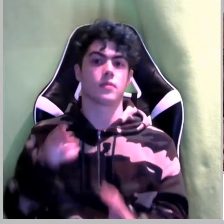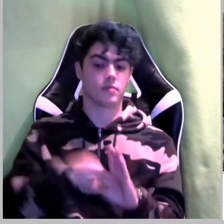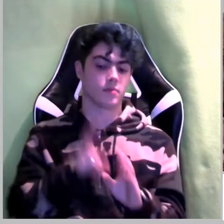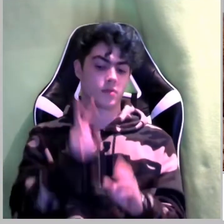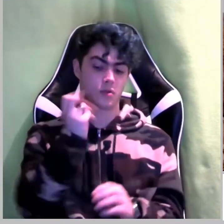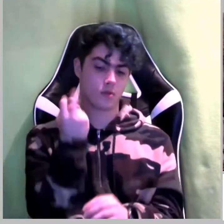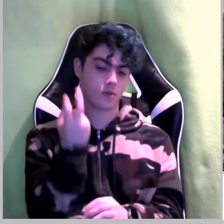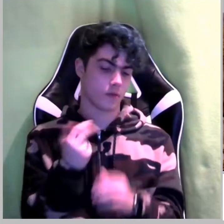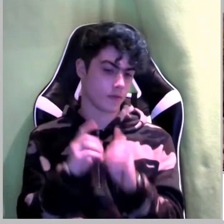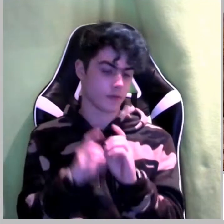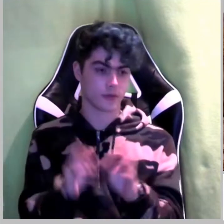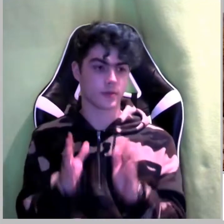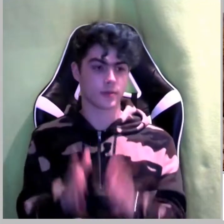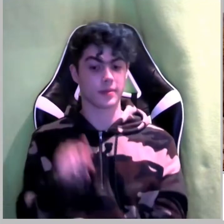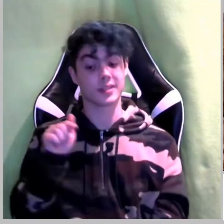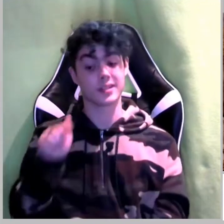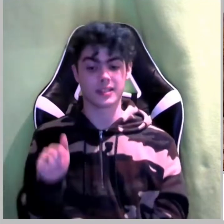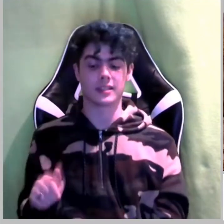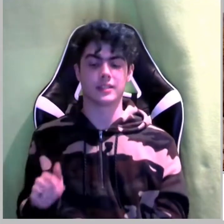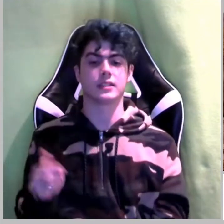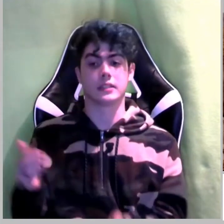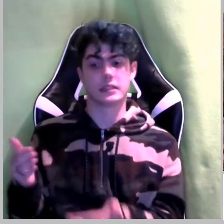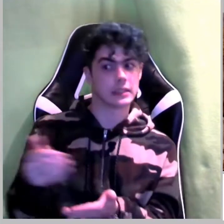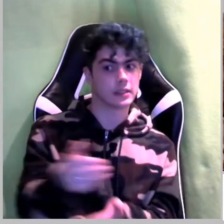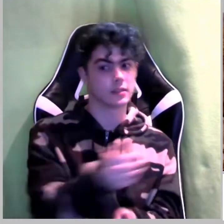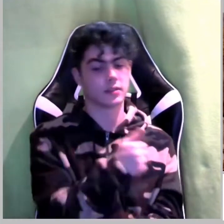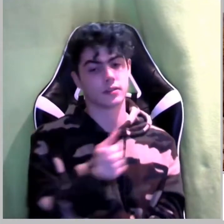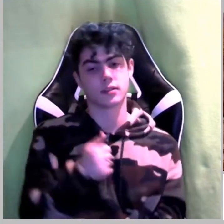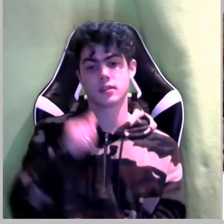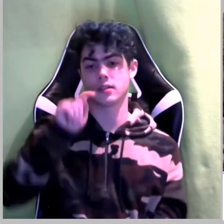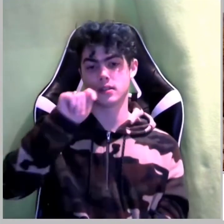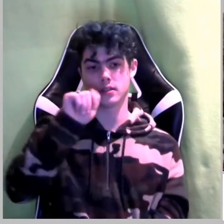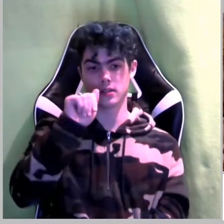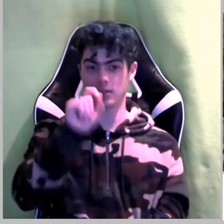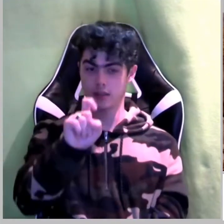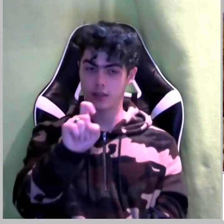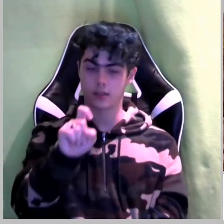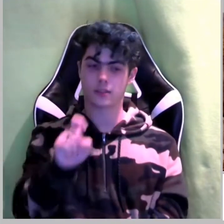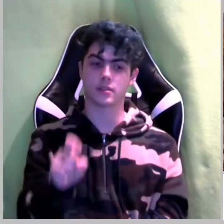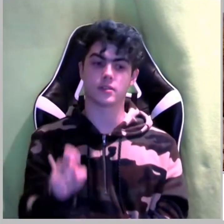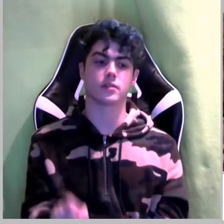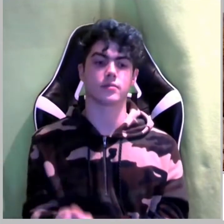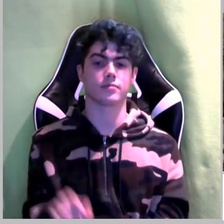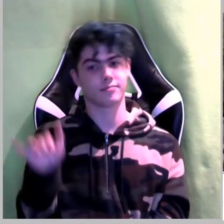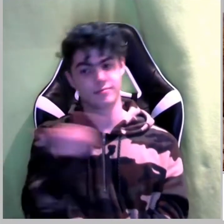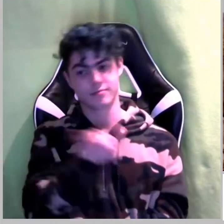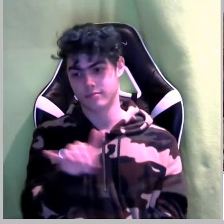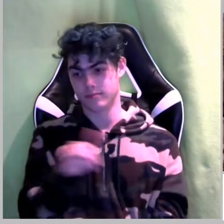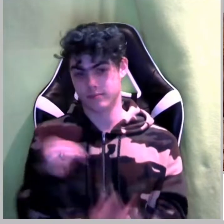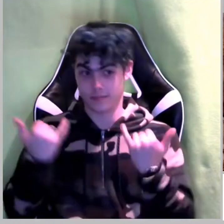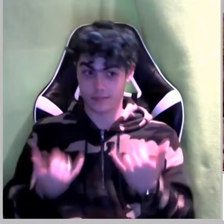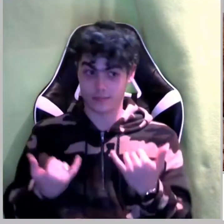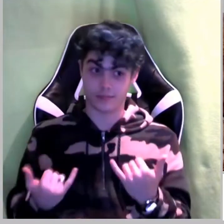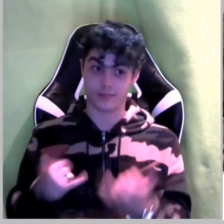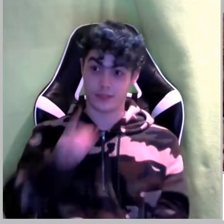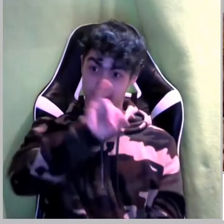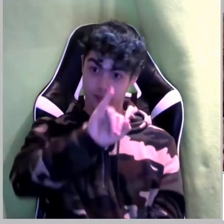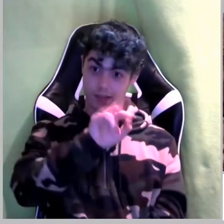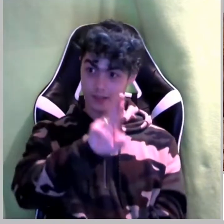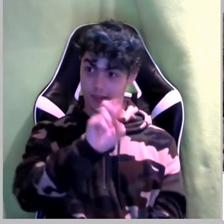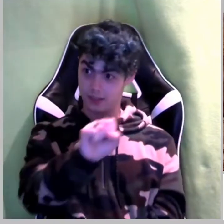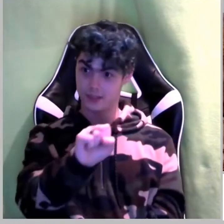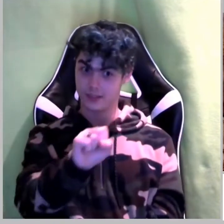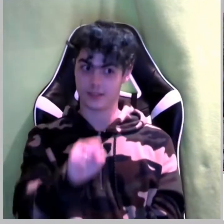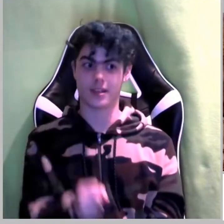collector before becoming a disciple. Today's IRS, nobody likes the IRS,